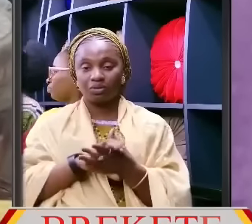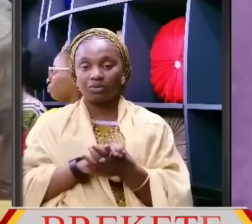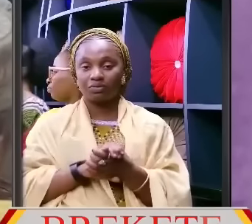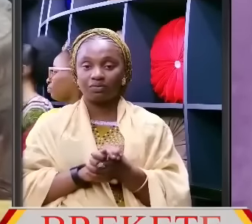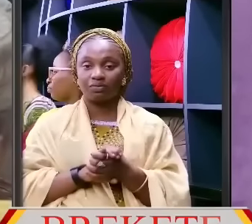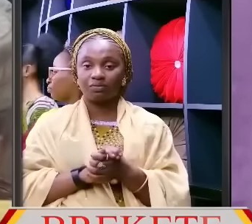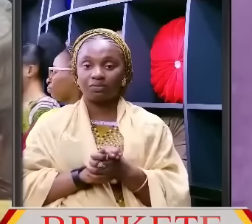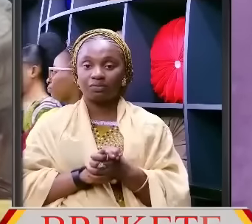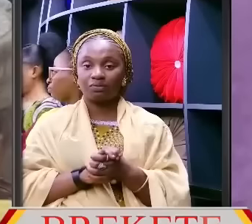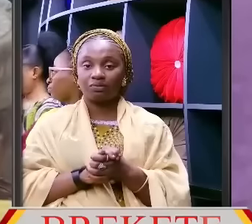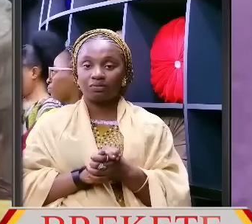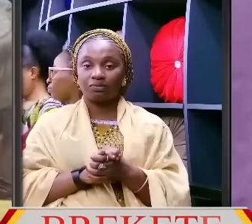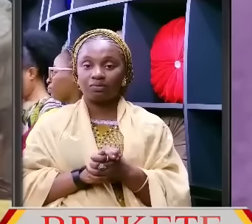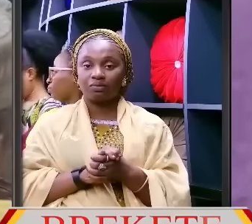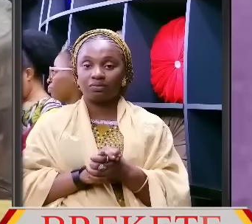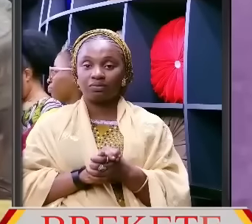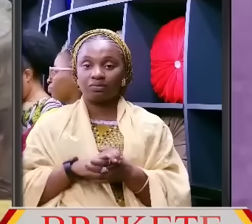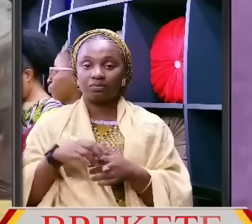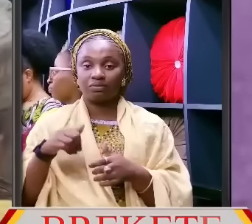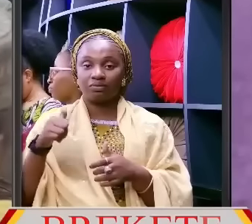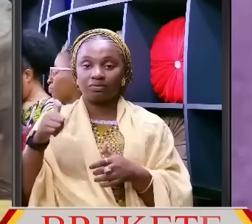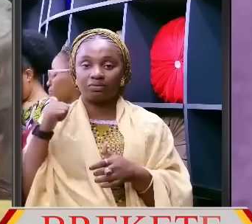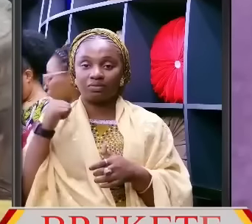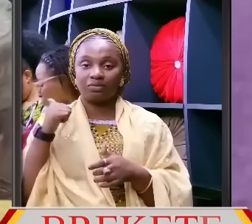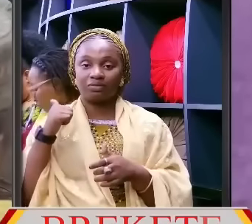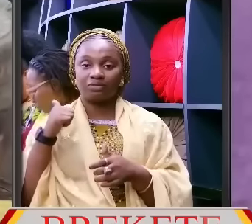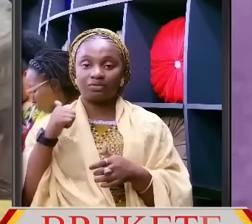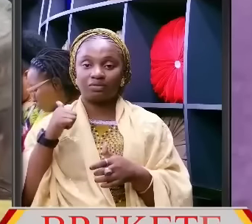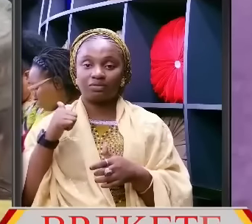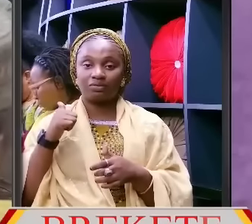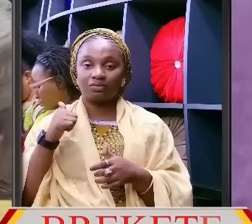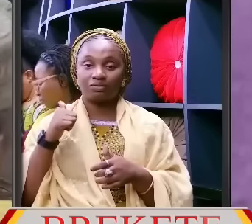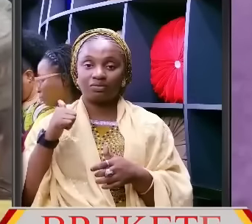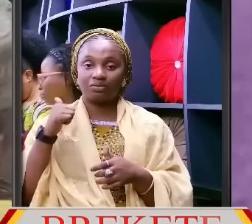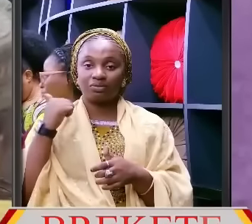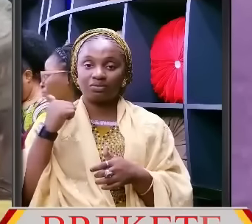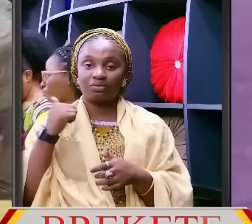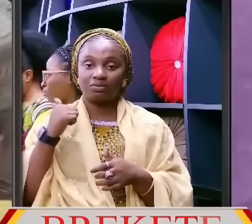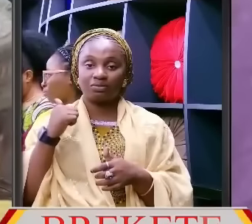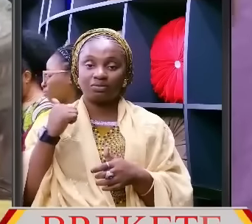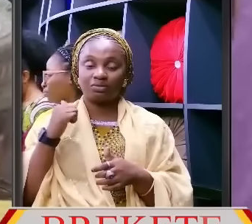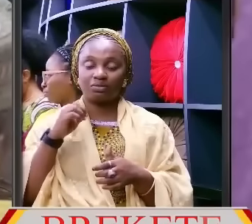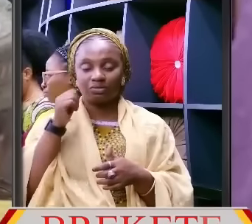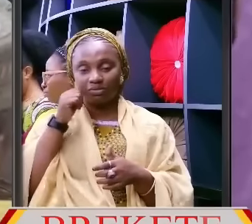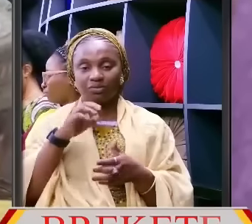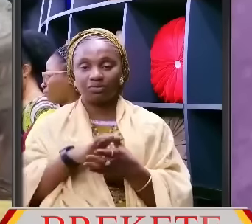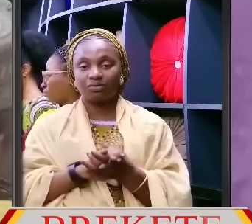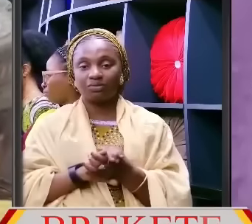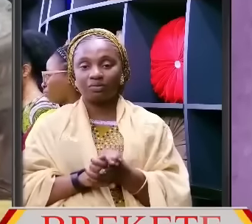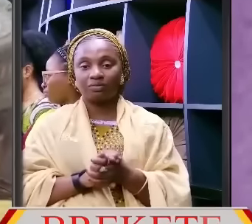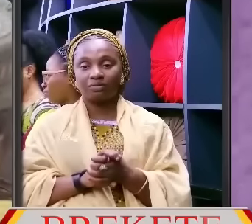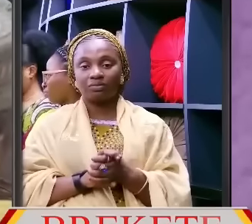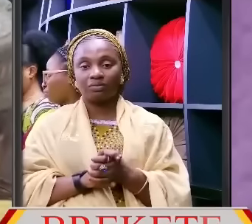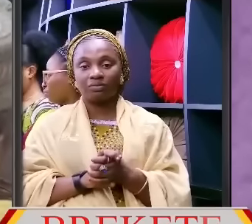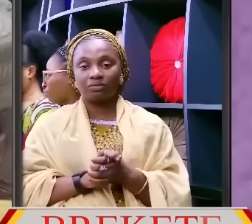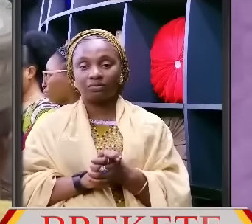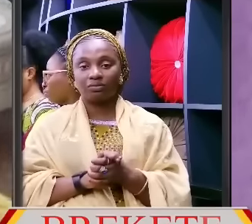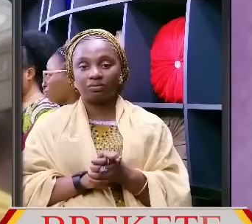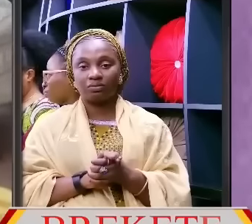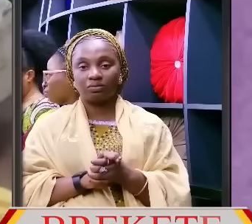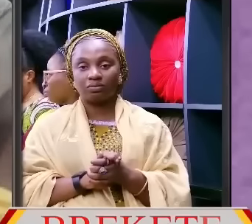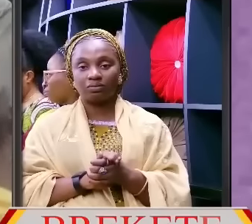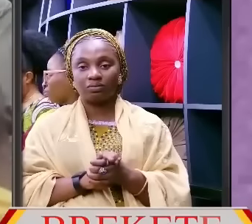mind, you are his ex-wife. No overdo. Even though some irresponsible